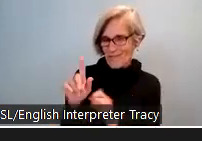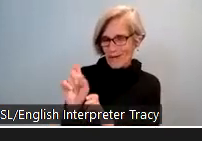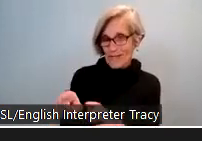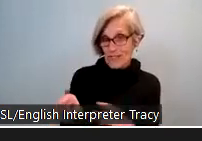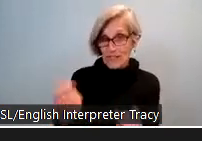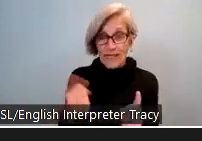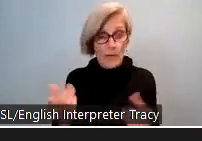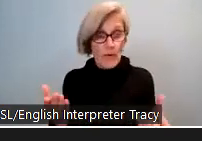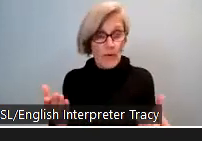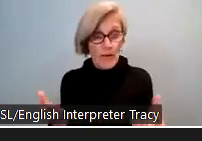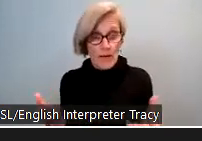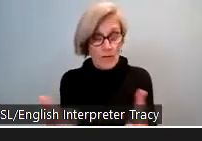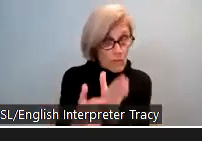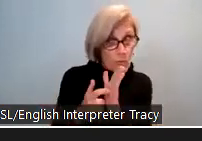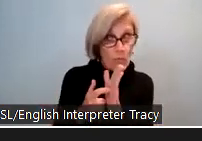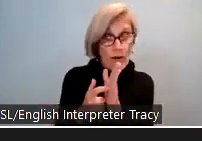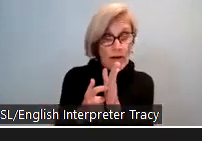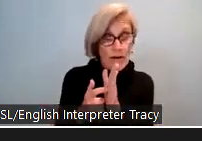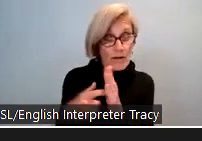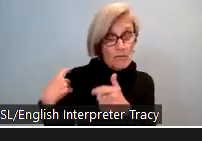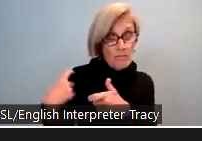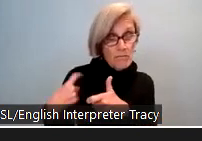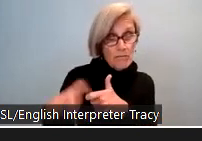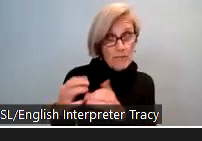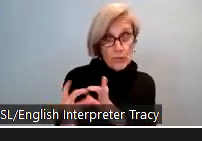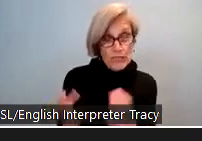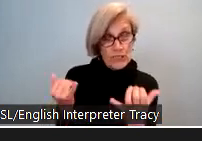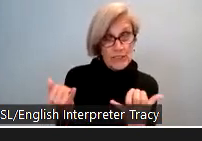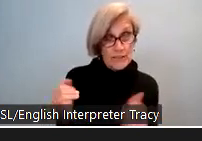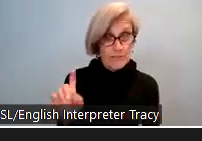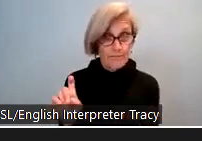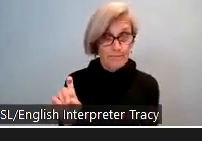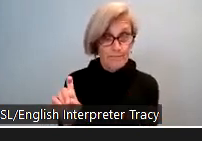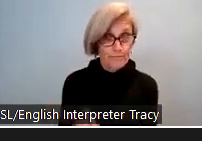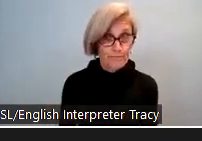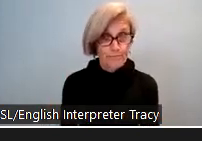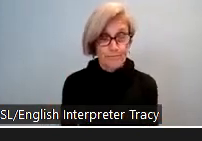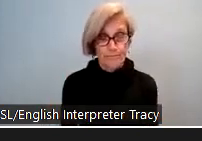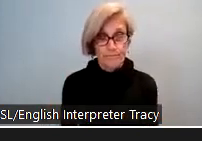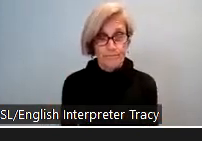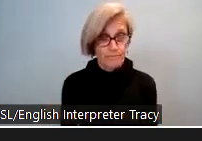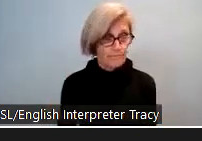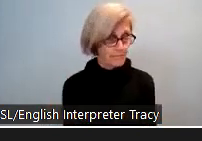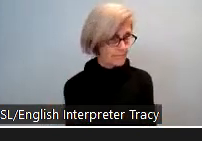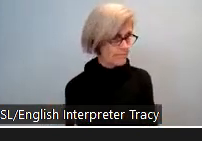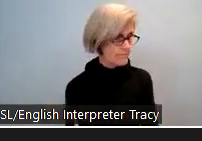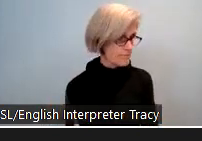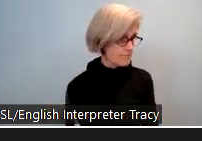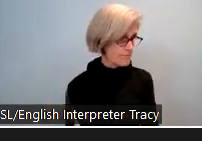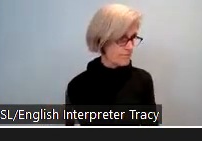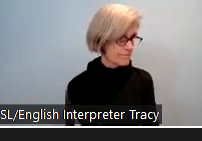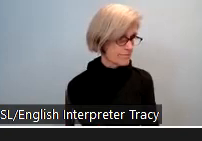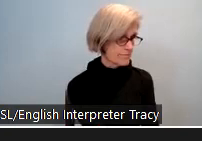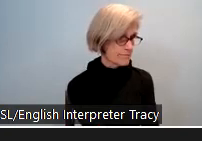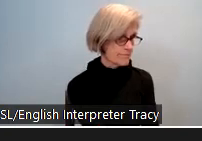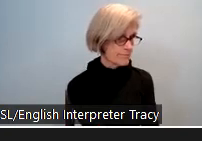anyone requires Spanish interpretation at this time. Sí, ¿qué tal? Buenas tardes. ¿Alguien va a necesitar interpretación